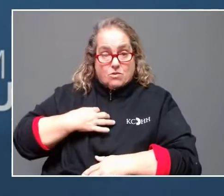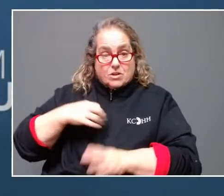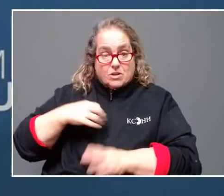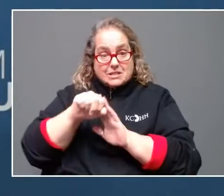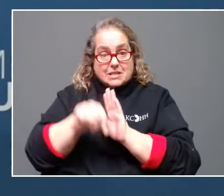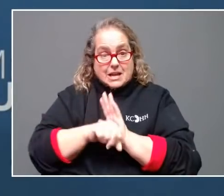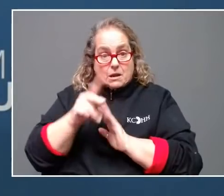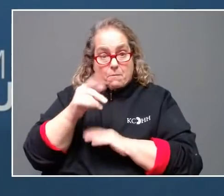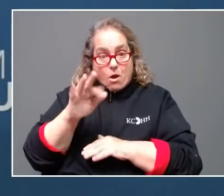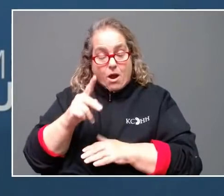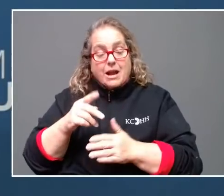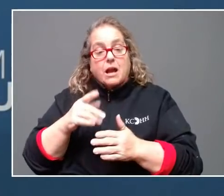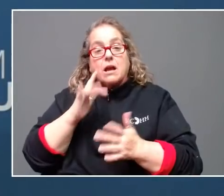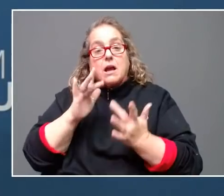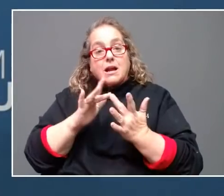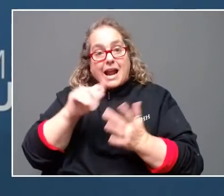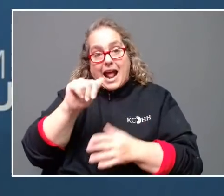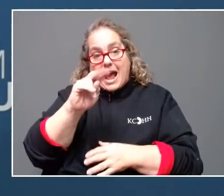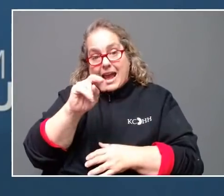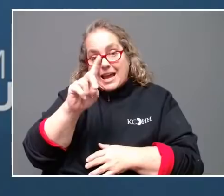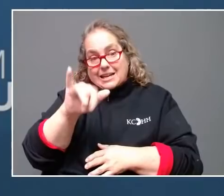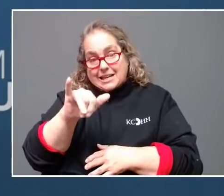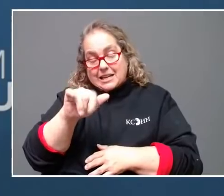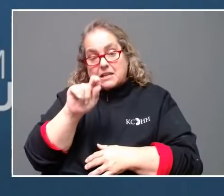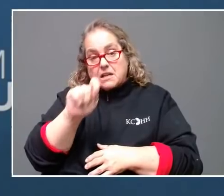at andy.kazitz,